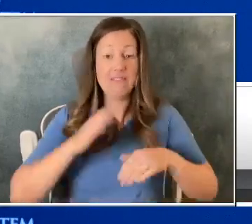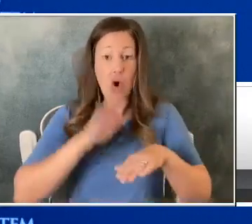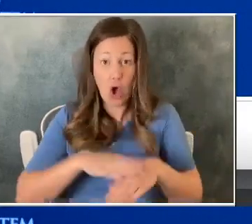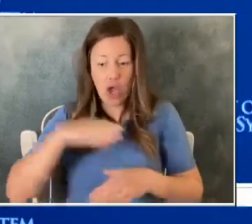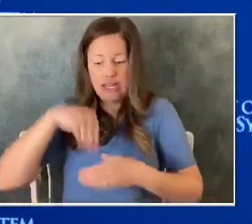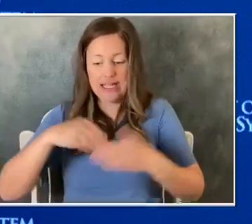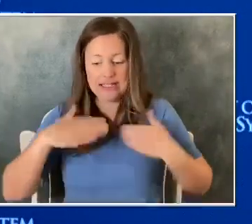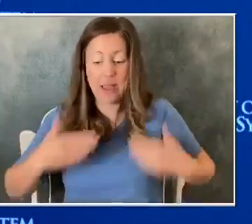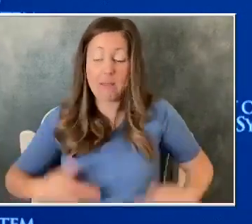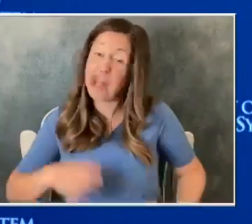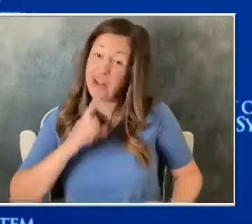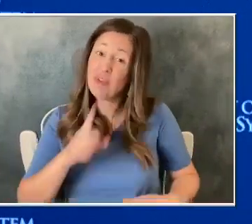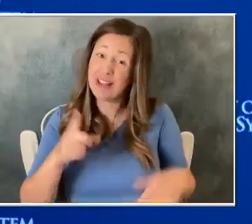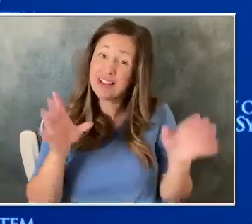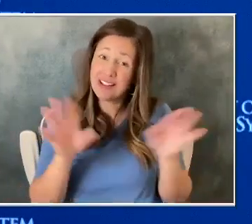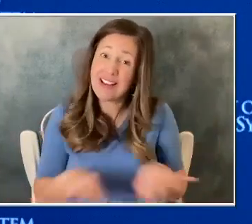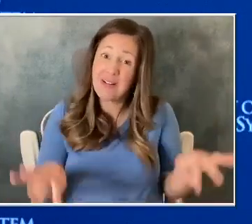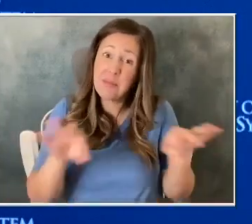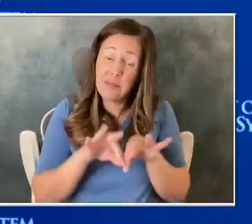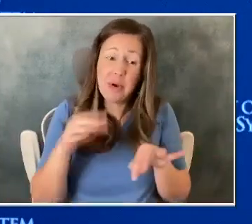vitally important for maintaining